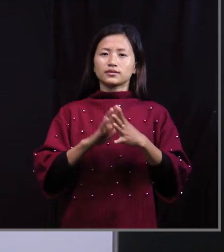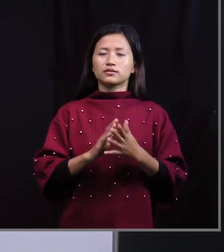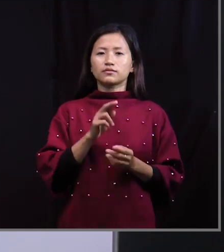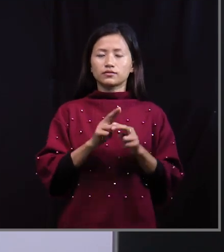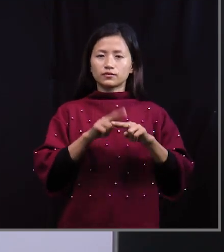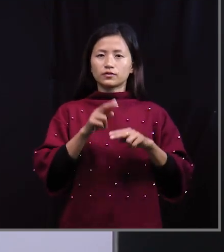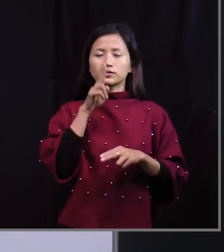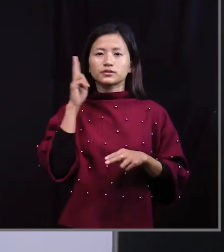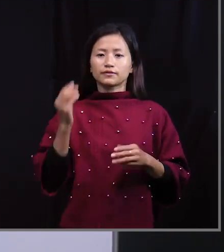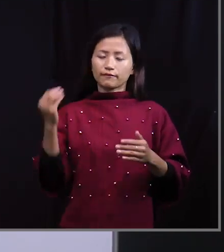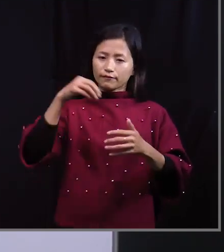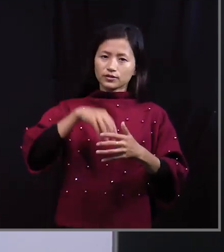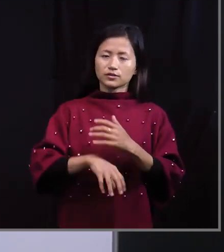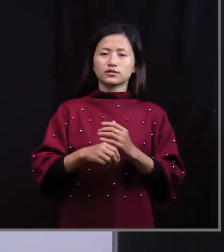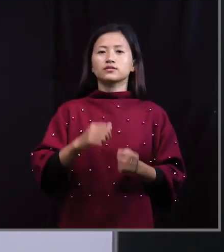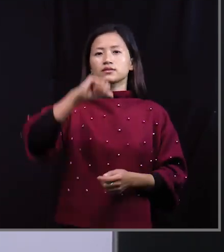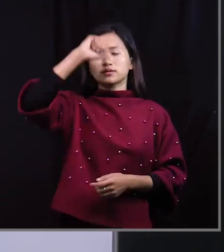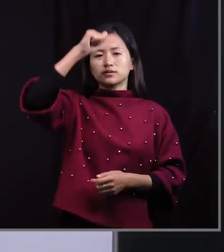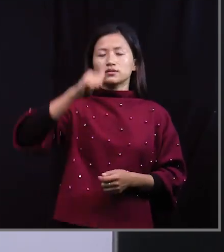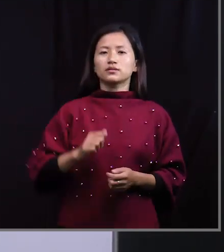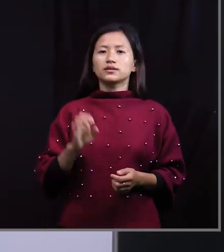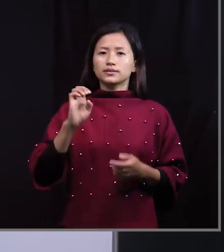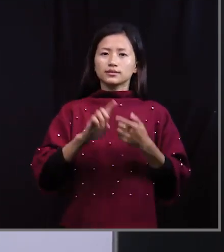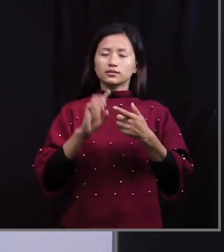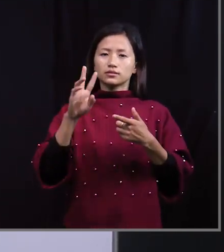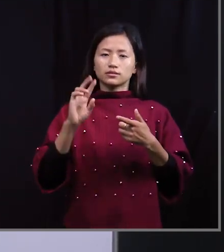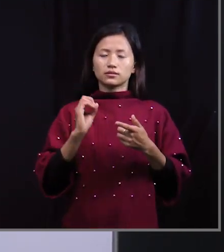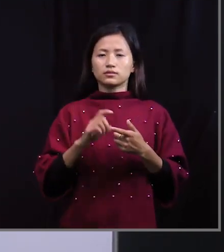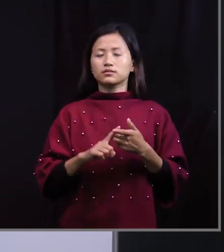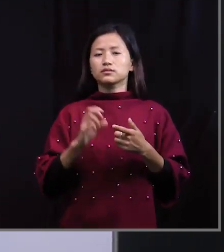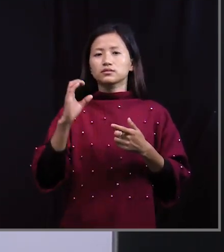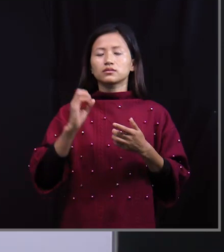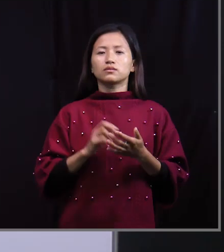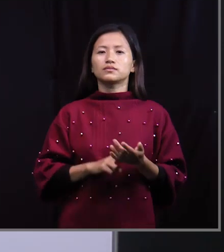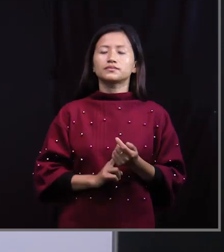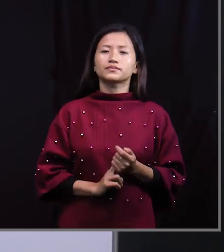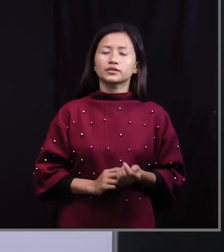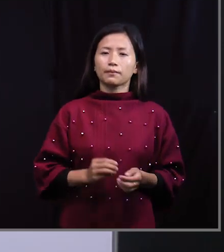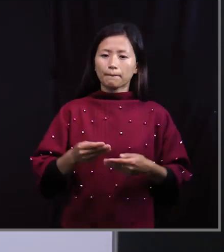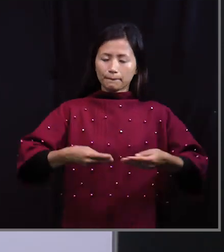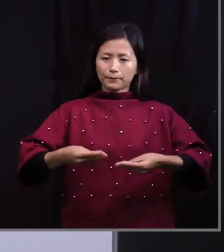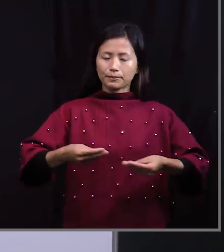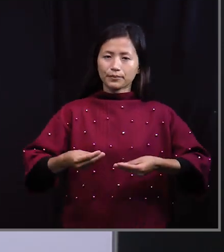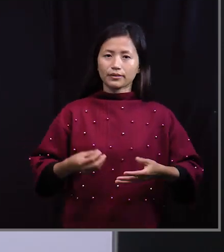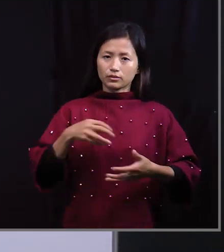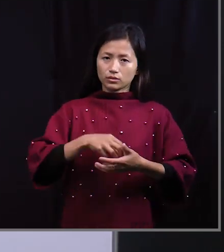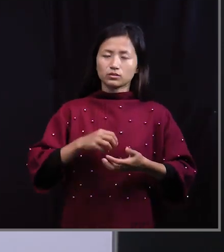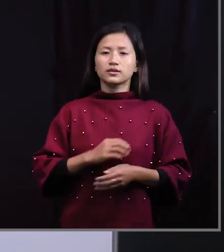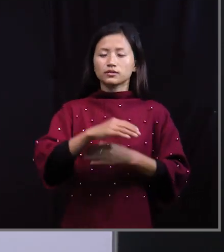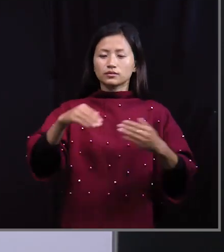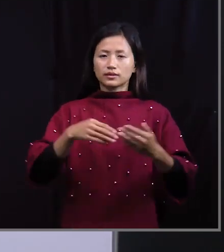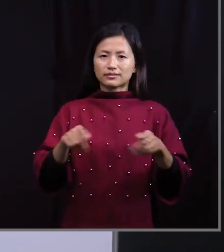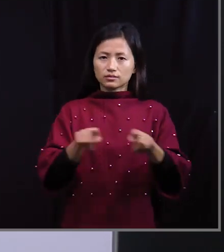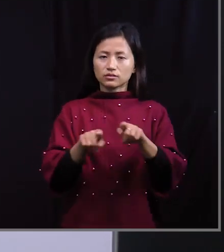to invest in India. So economic factors have direct impact on your business because it relates to all the